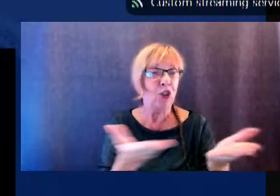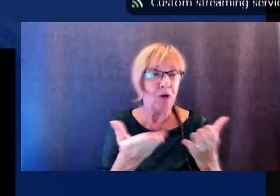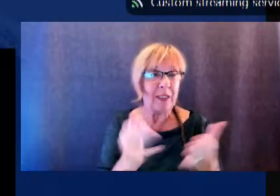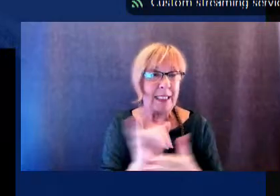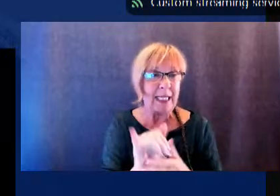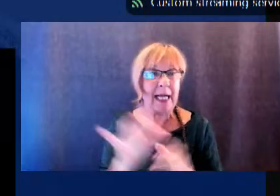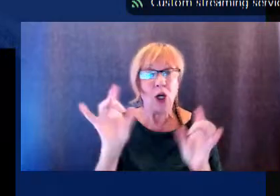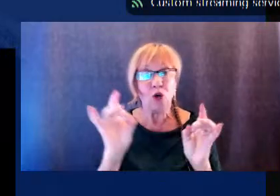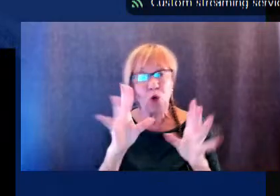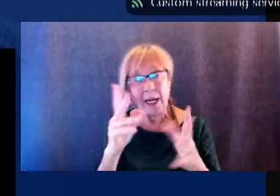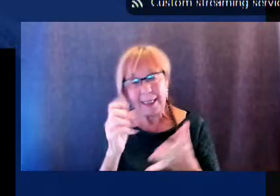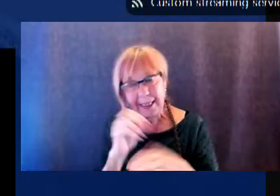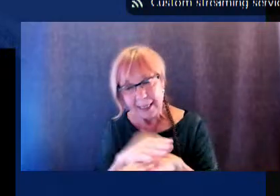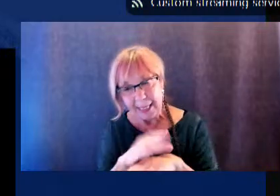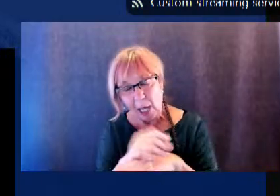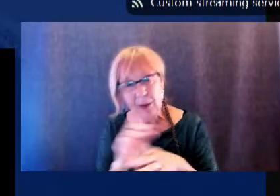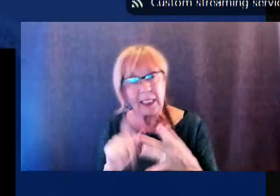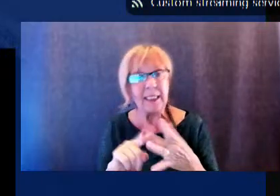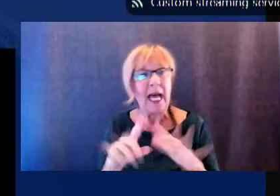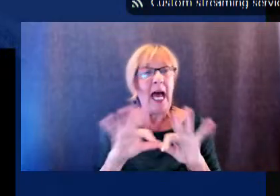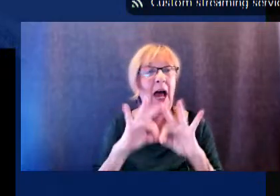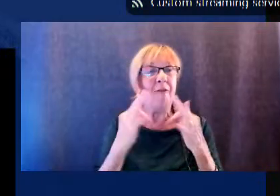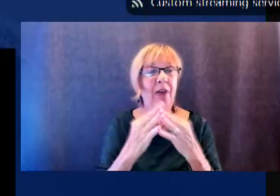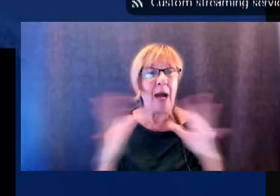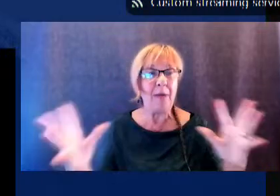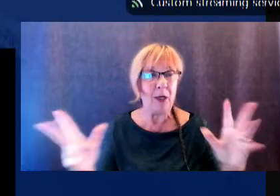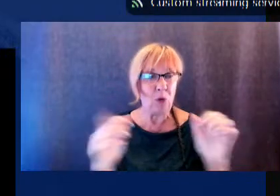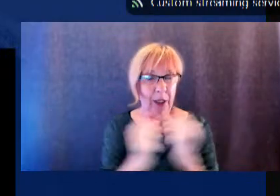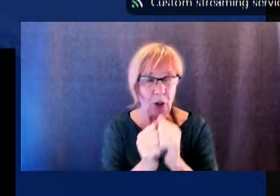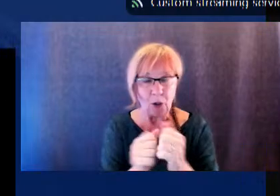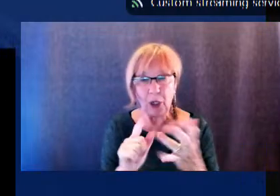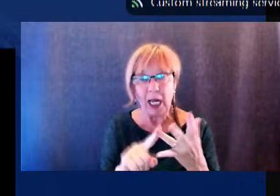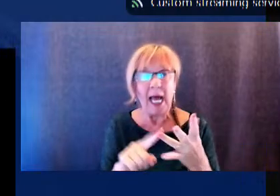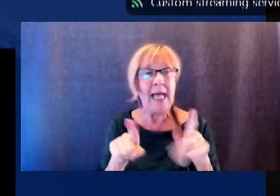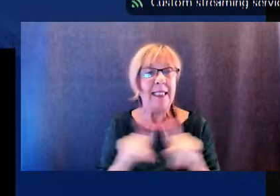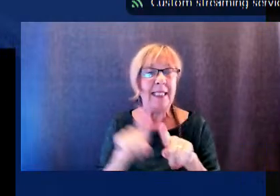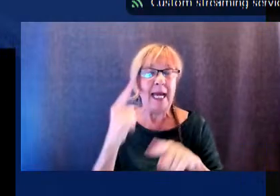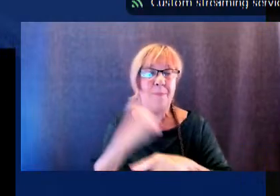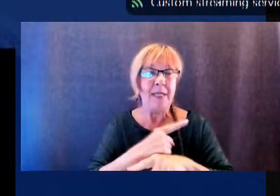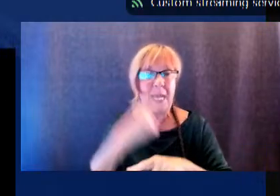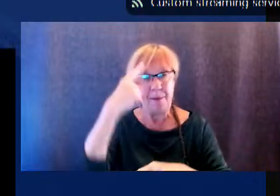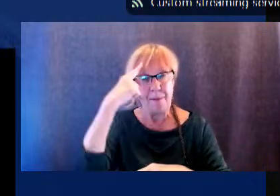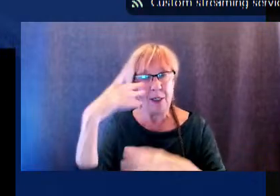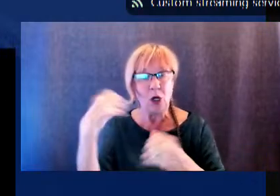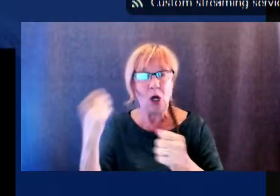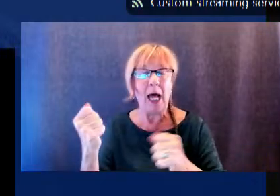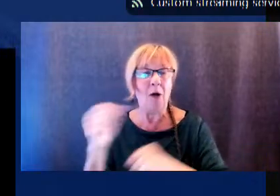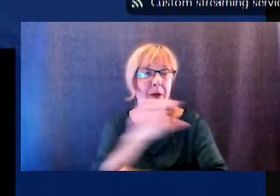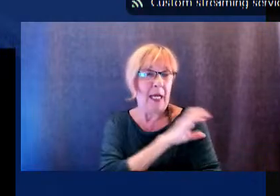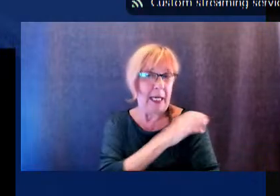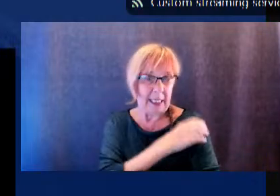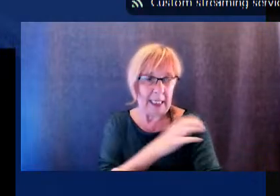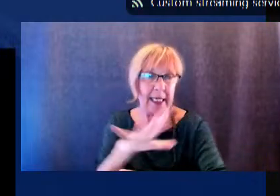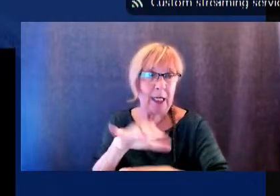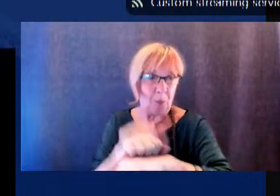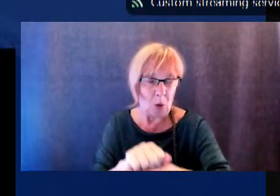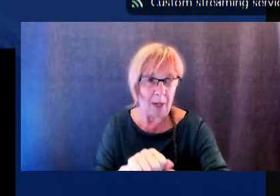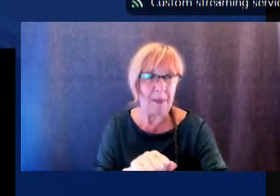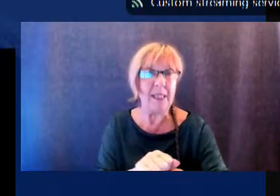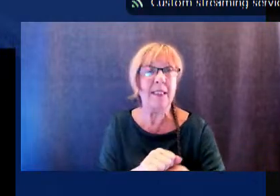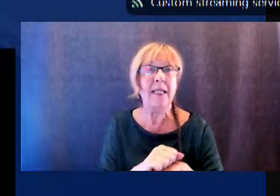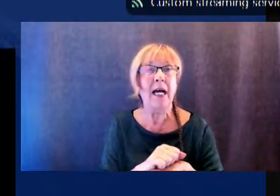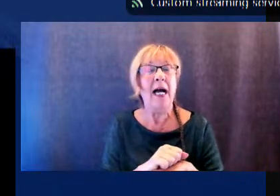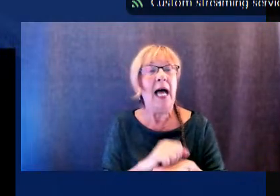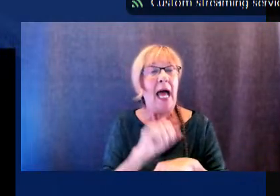counseling, family reunification, same-day mental health clinic appointments, etc. From that initial emergency deployment, which ended